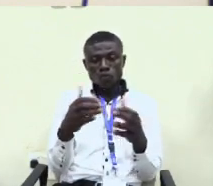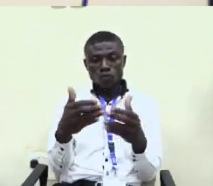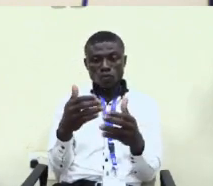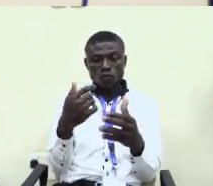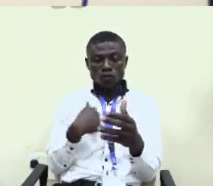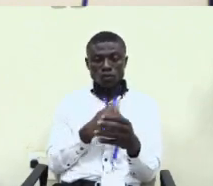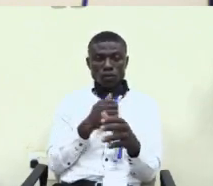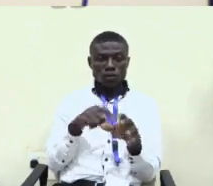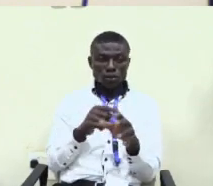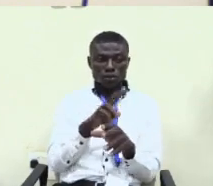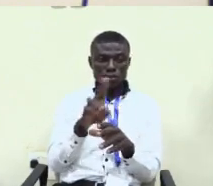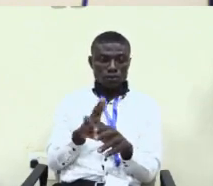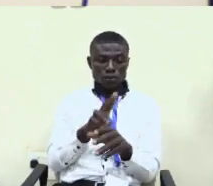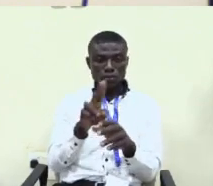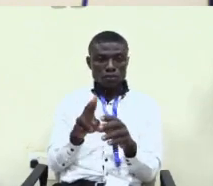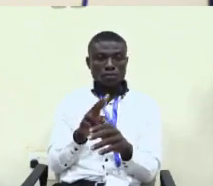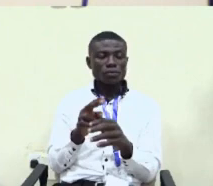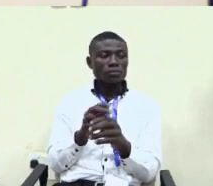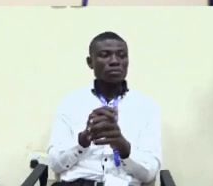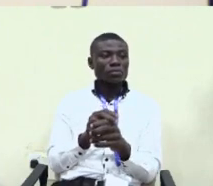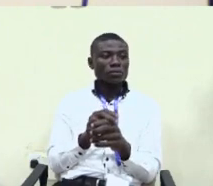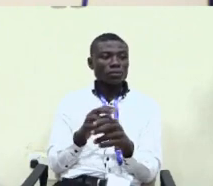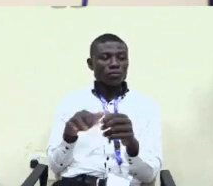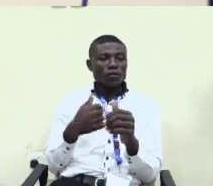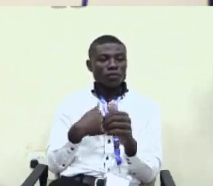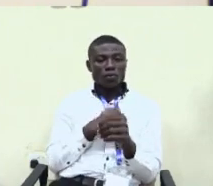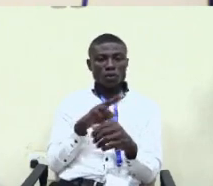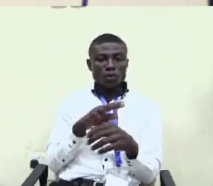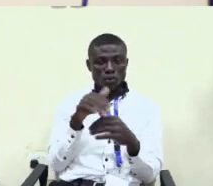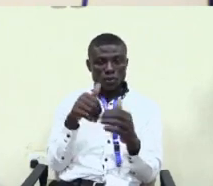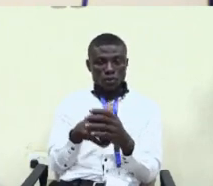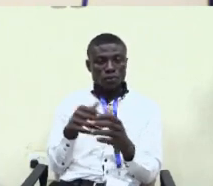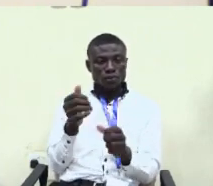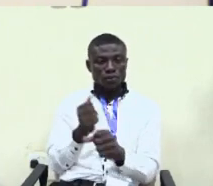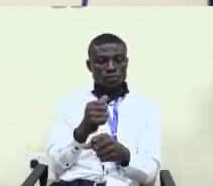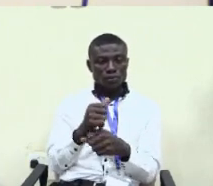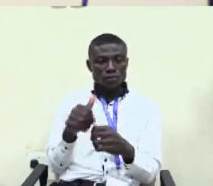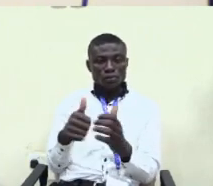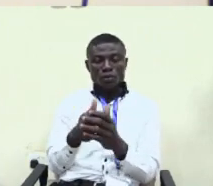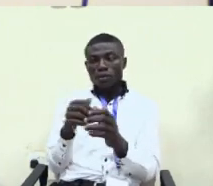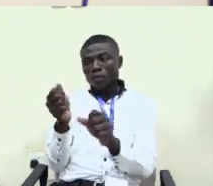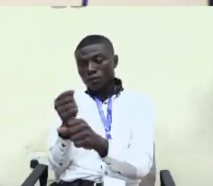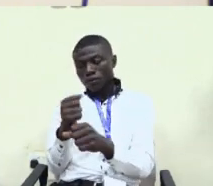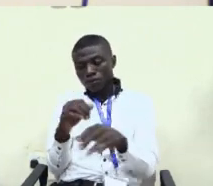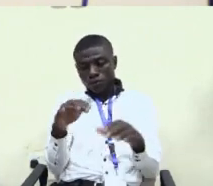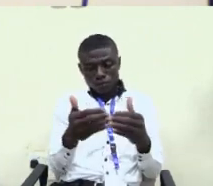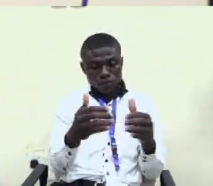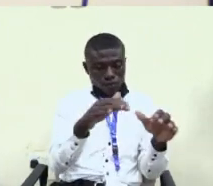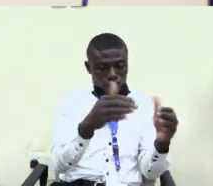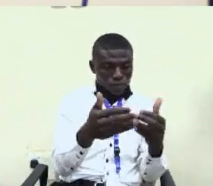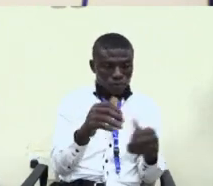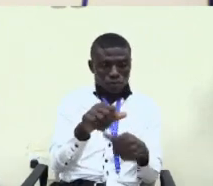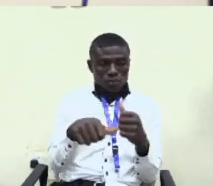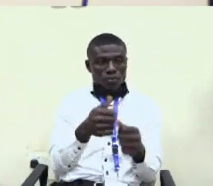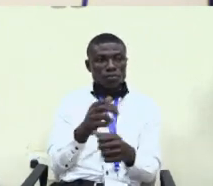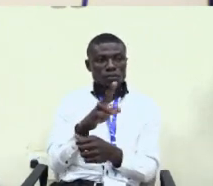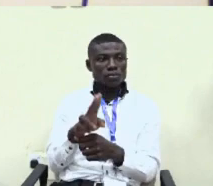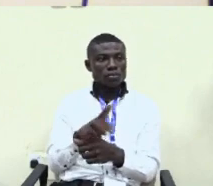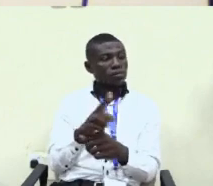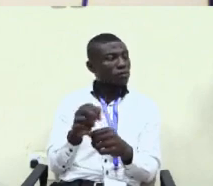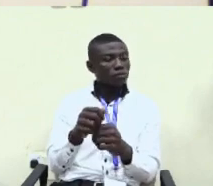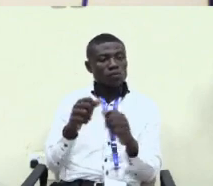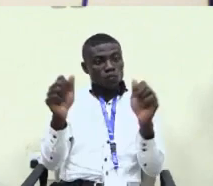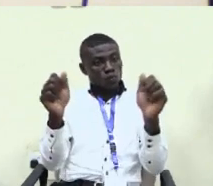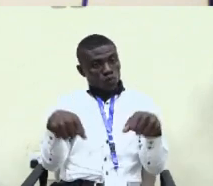started using this guide now in sensitizing communities about the use of